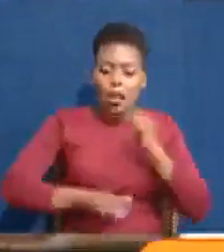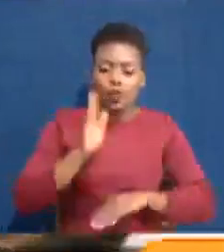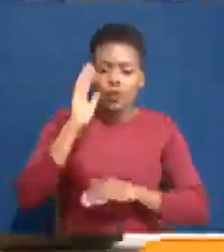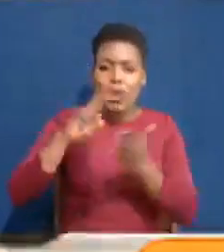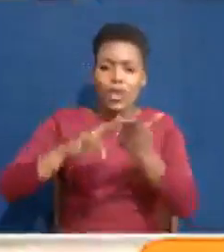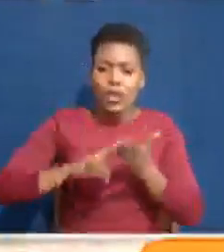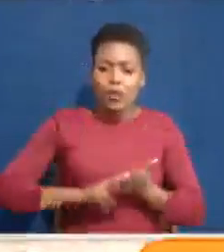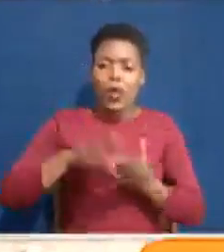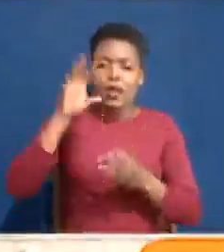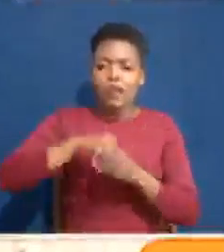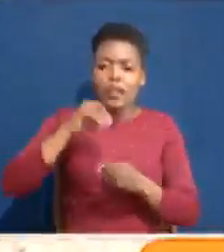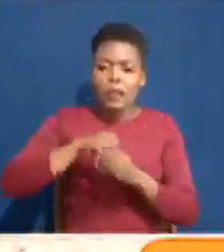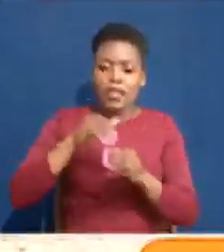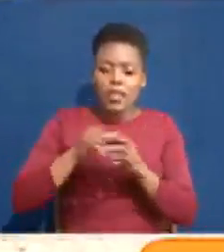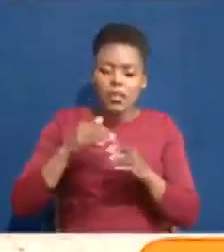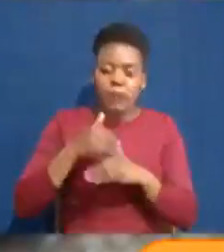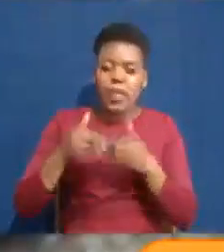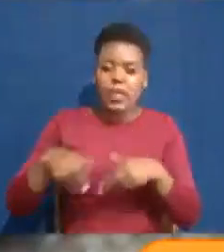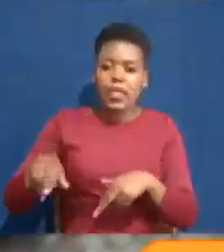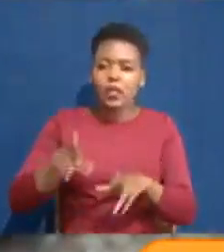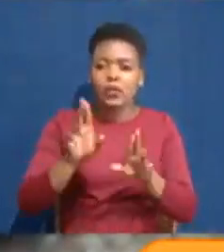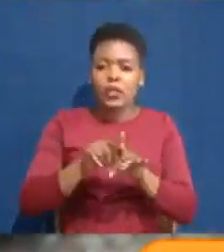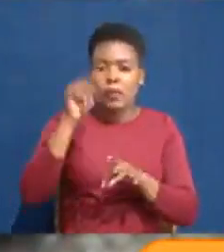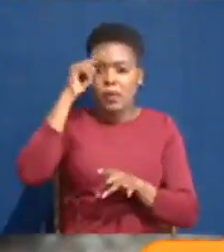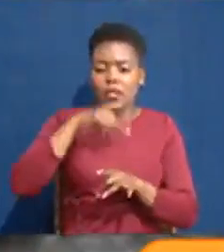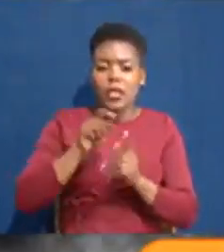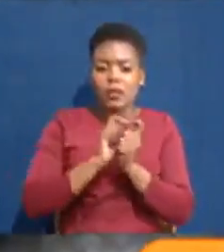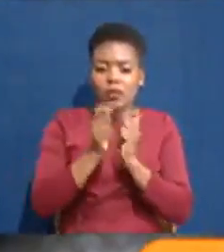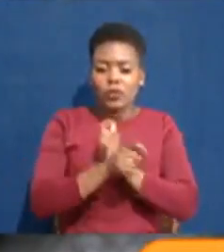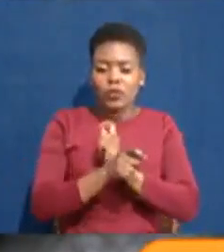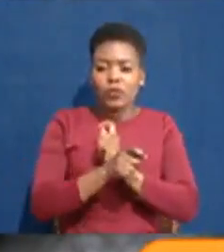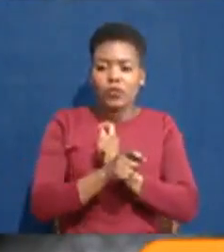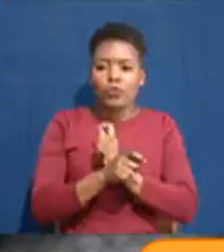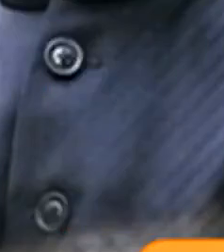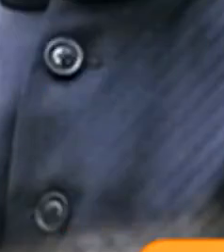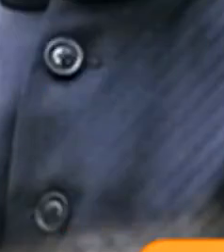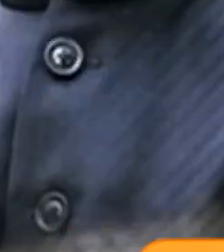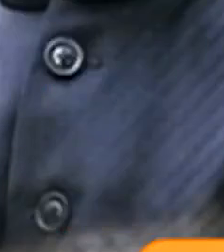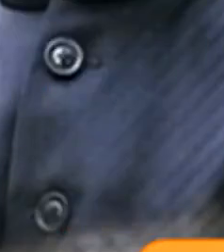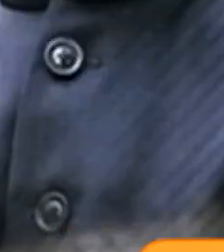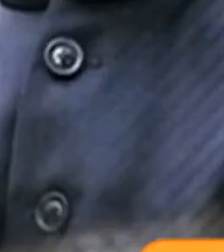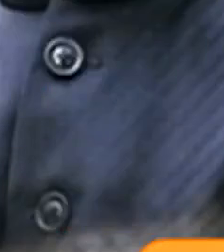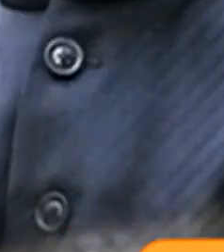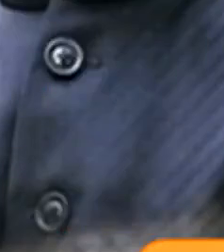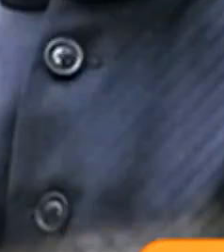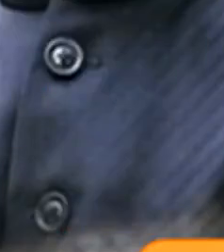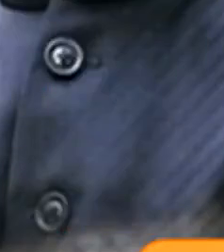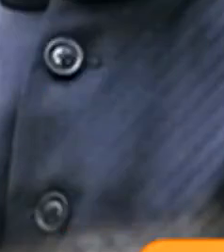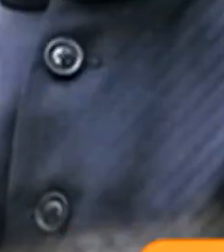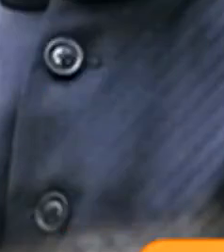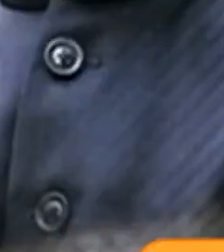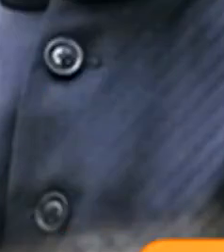large investments in infrastructure and regulatory reforms that may stall productivity. According to the World Bank Group